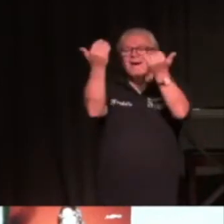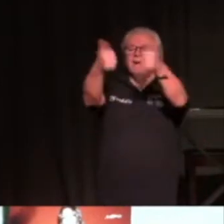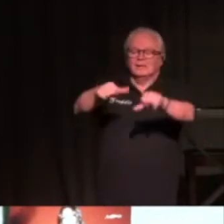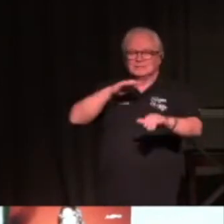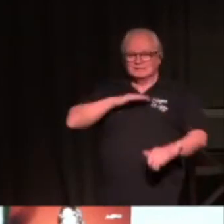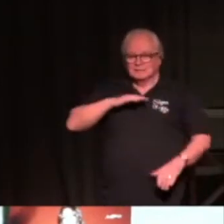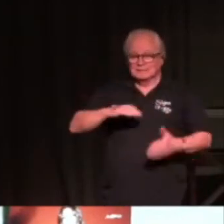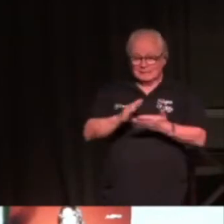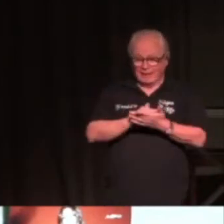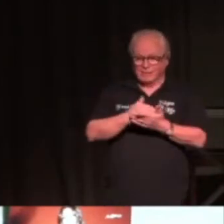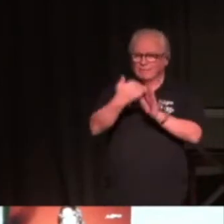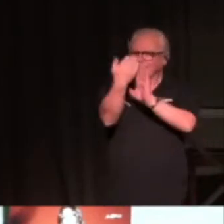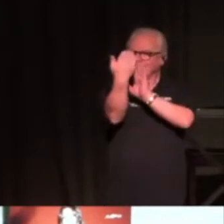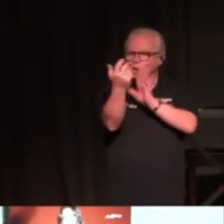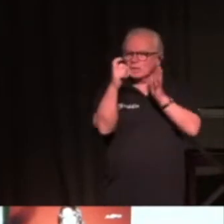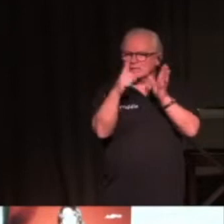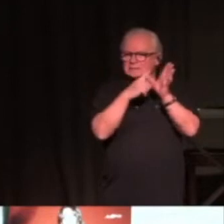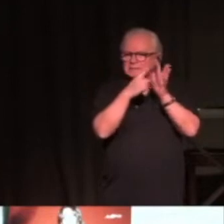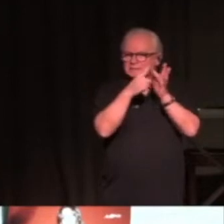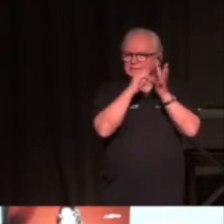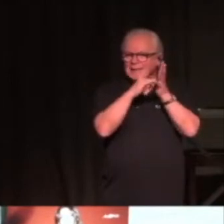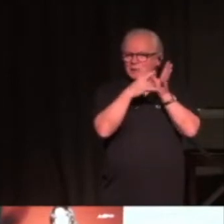all those who sail with you.